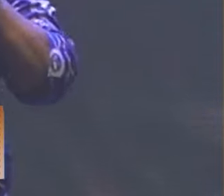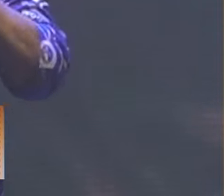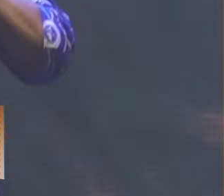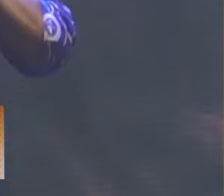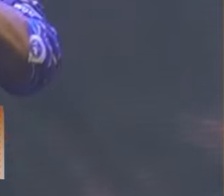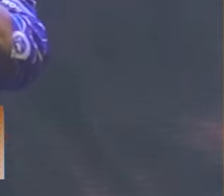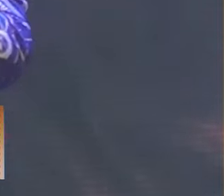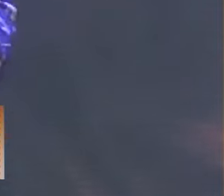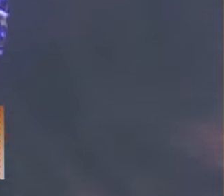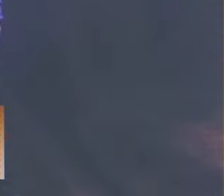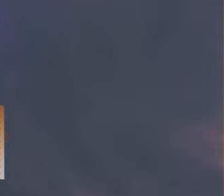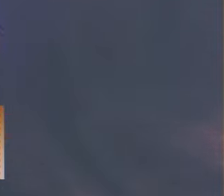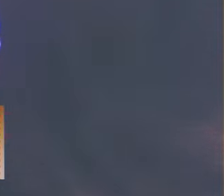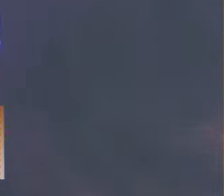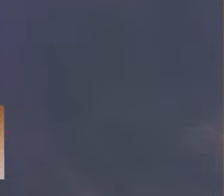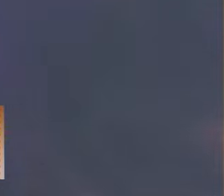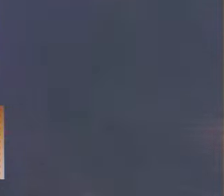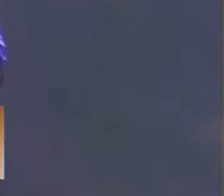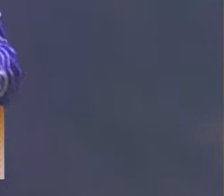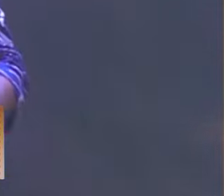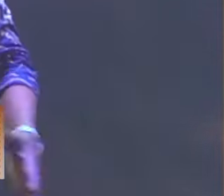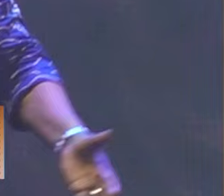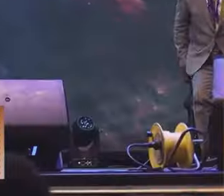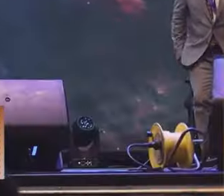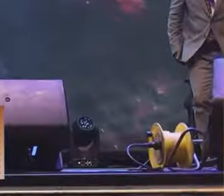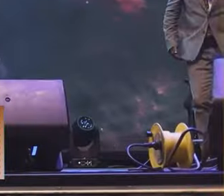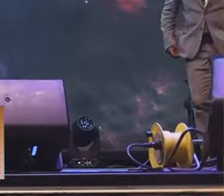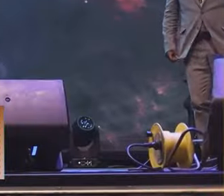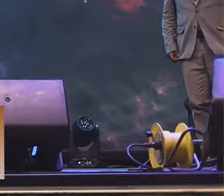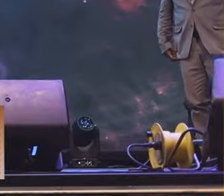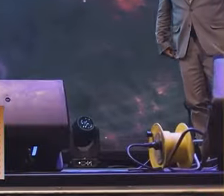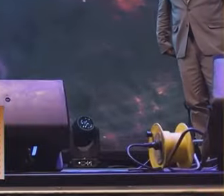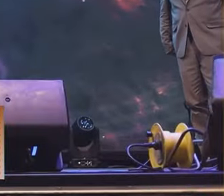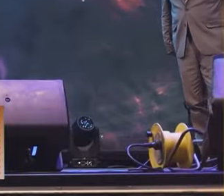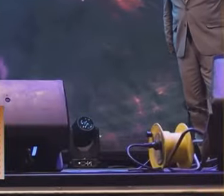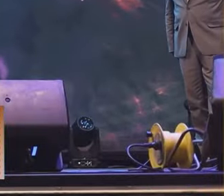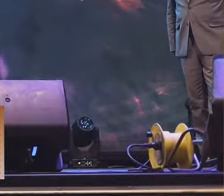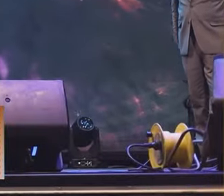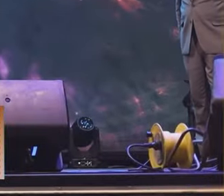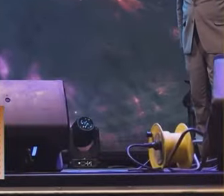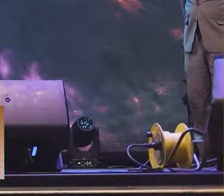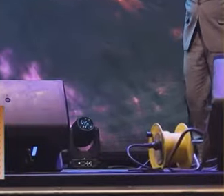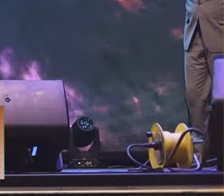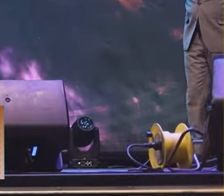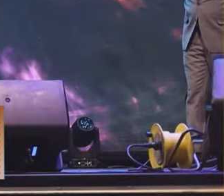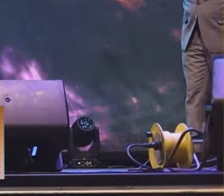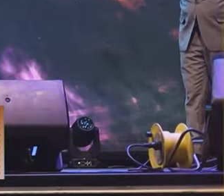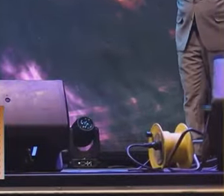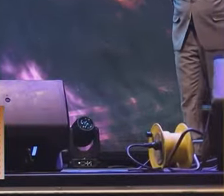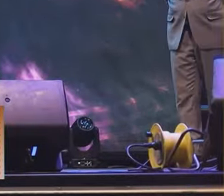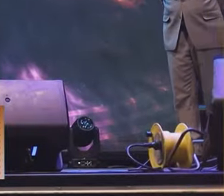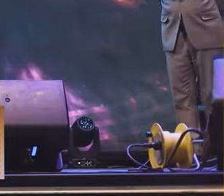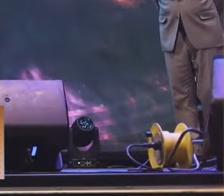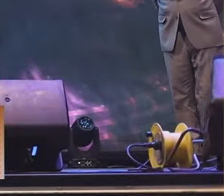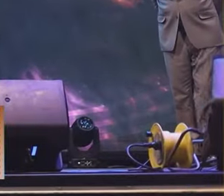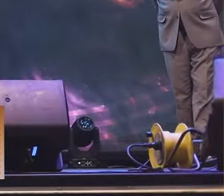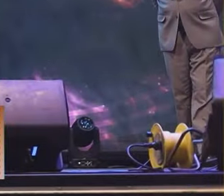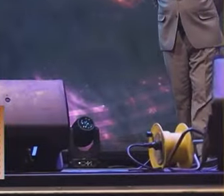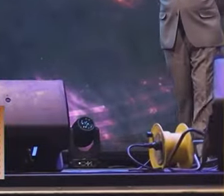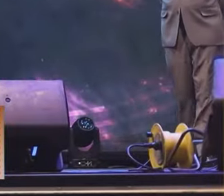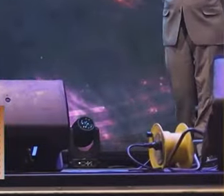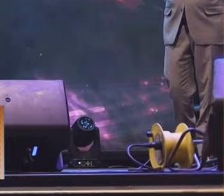this is a moment of grace. Jesus is calling you. Come, rush. Run to him.